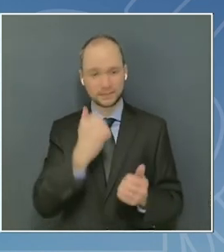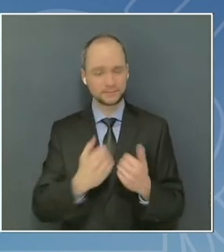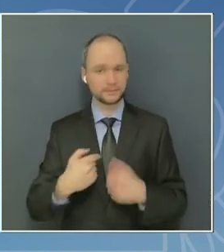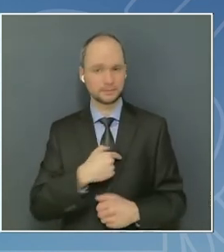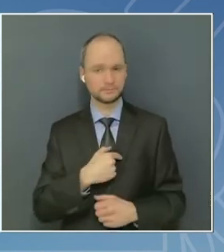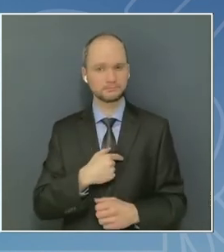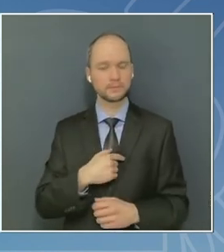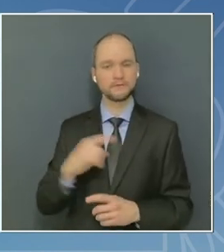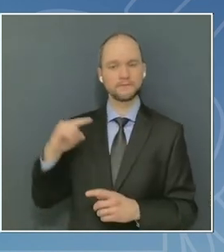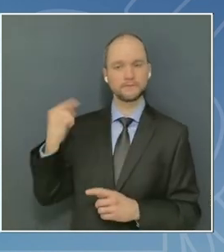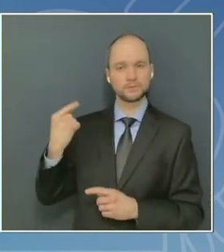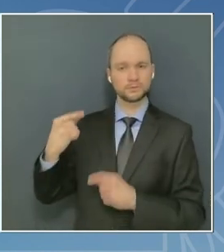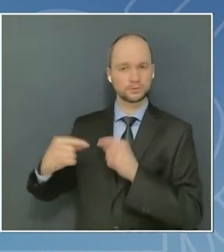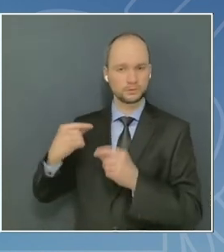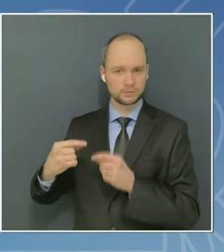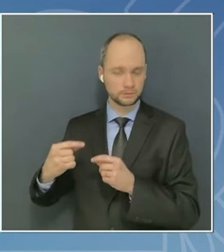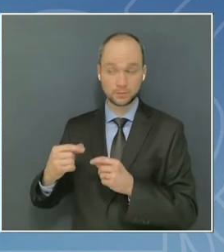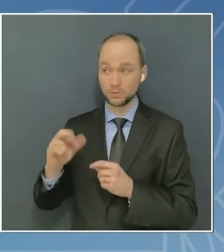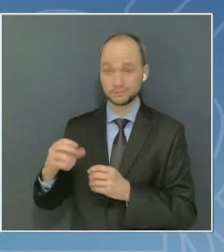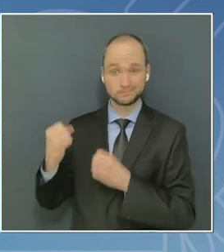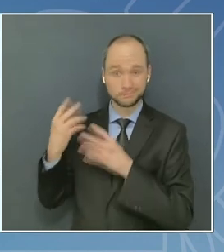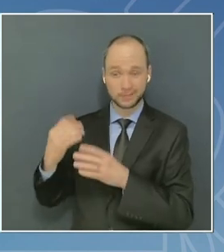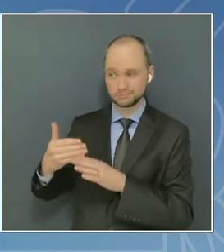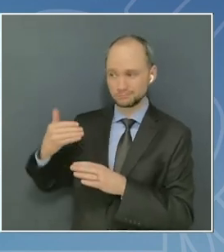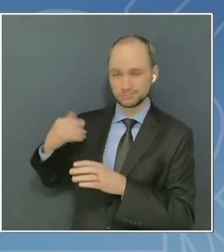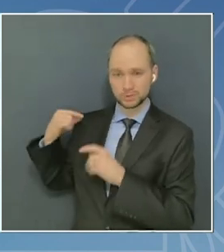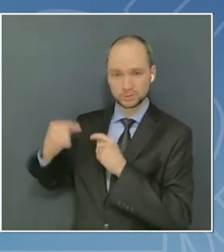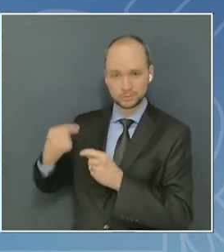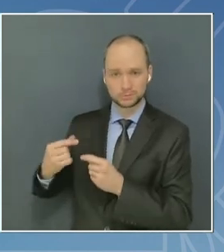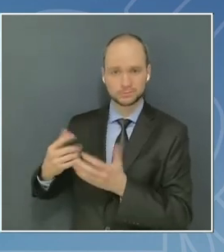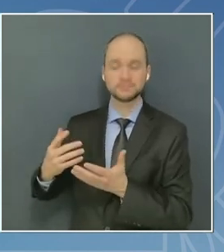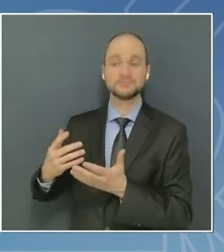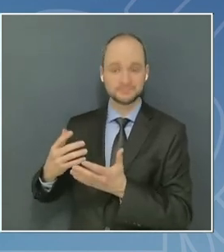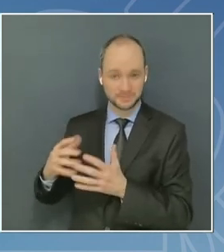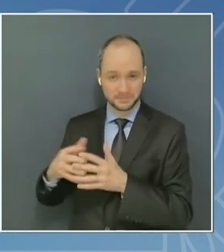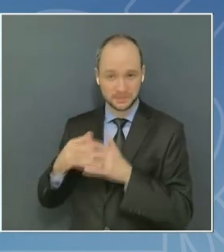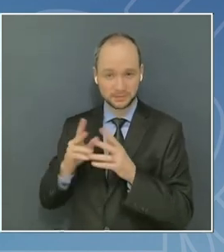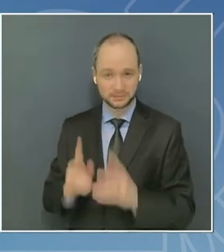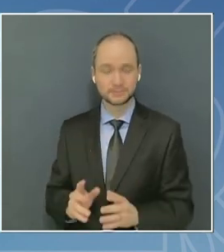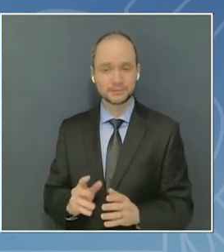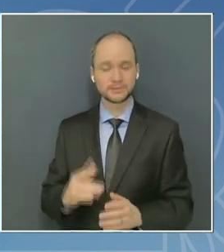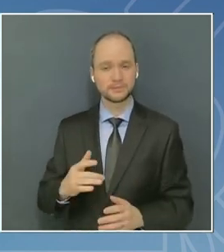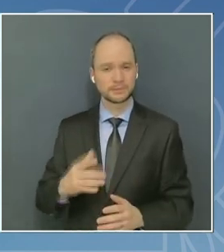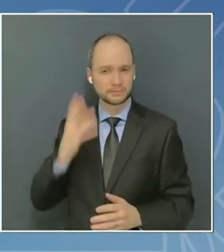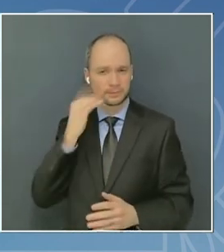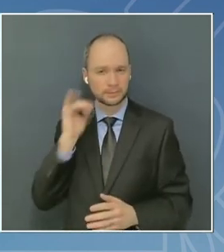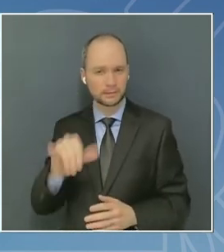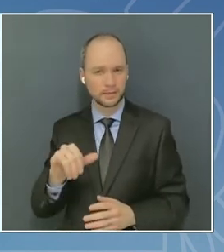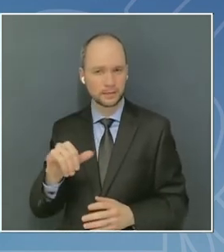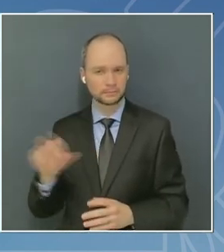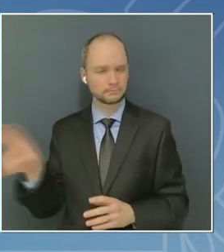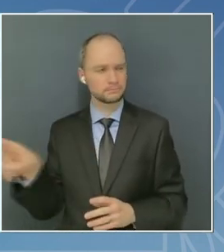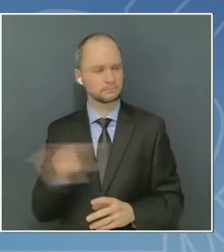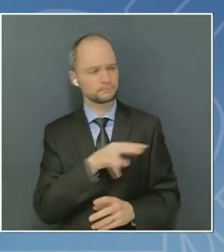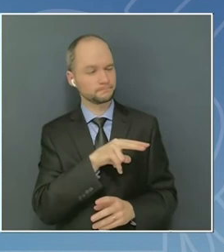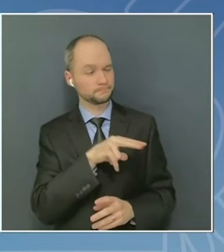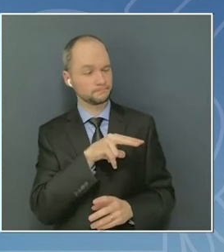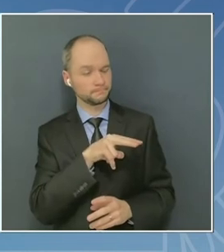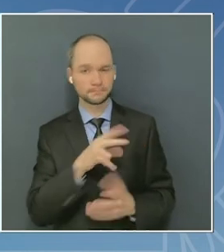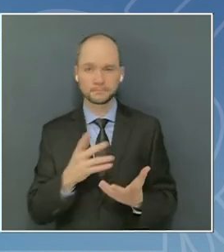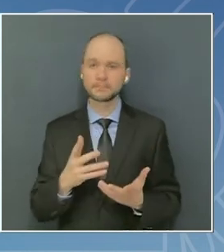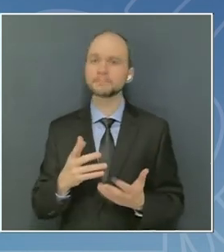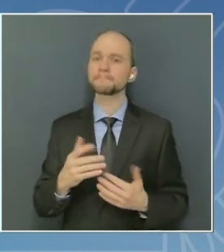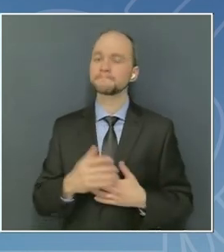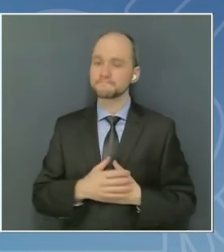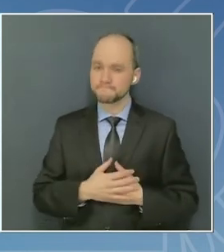or many generations in have experienced. And I think for me, as for my family,